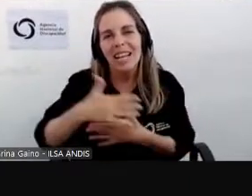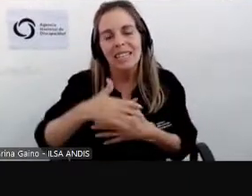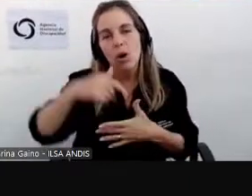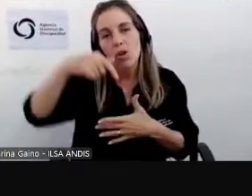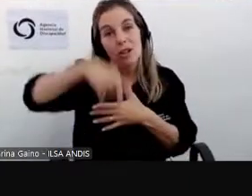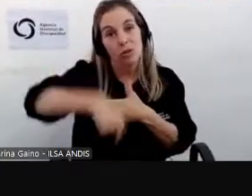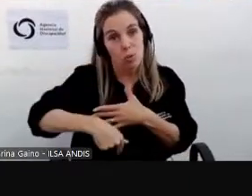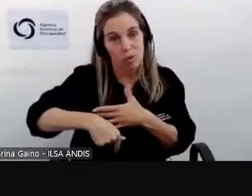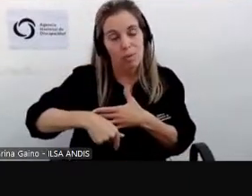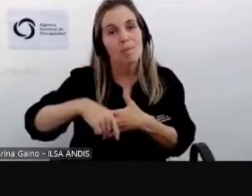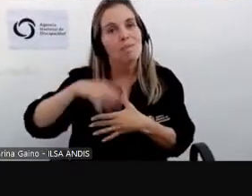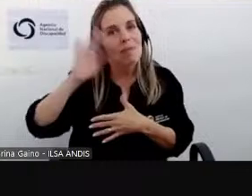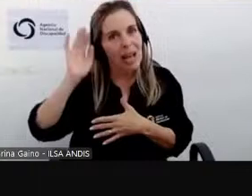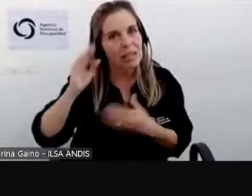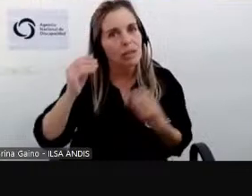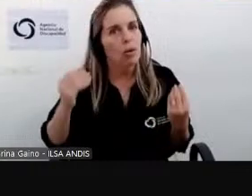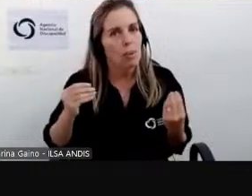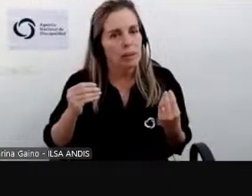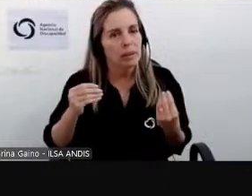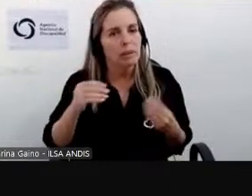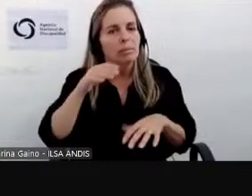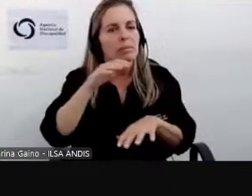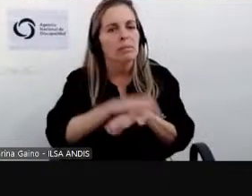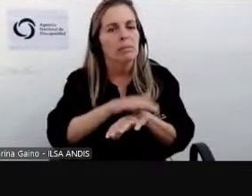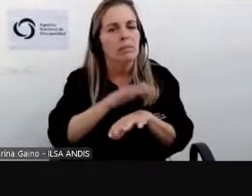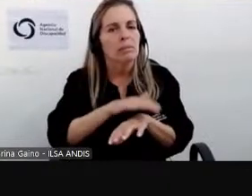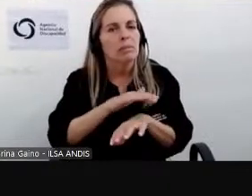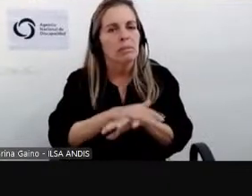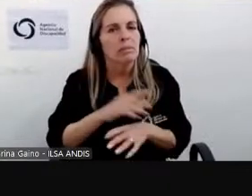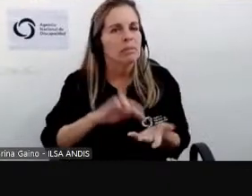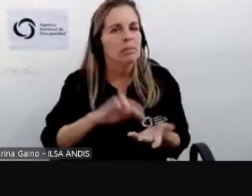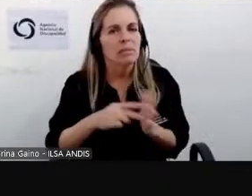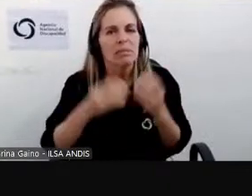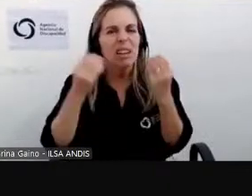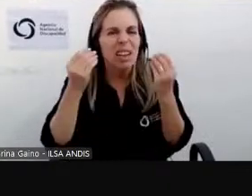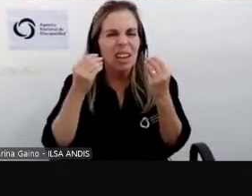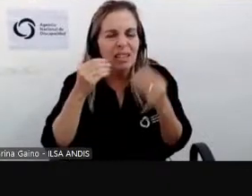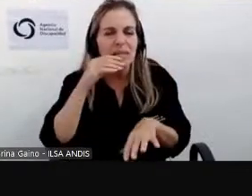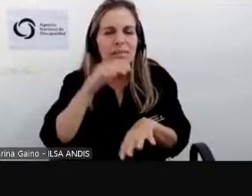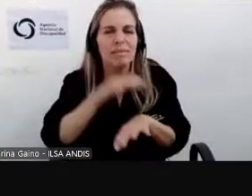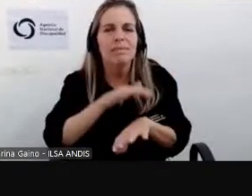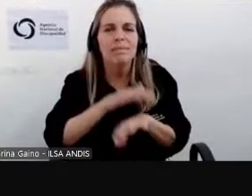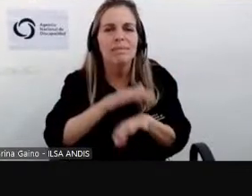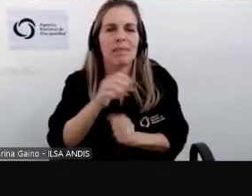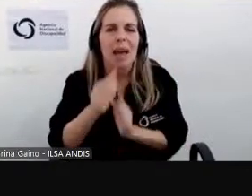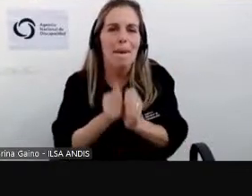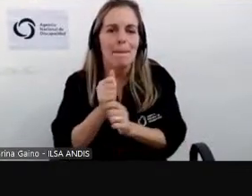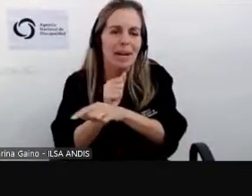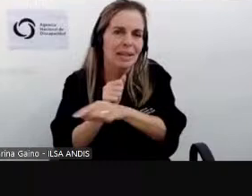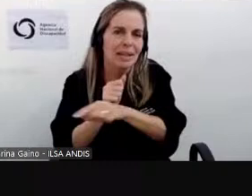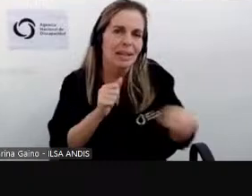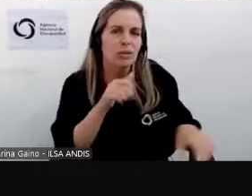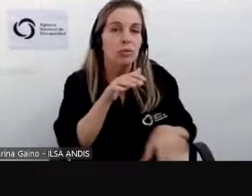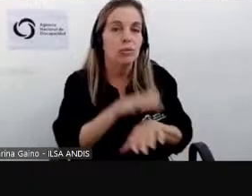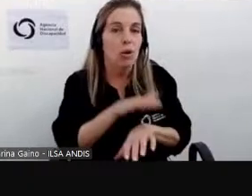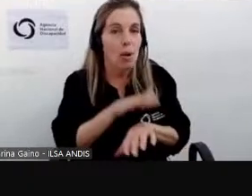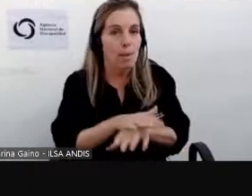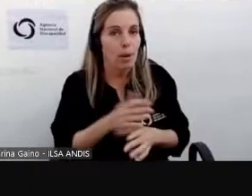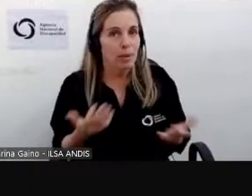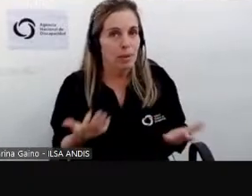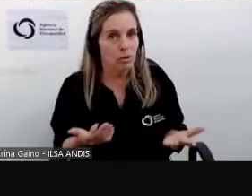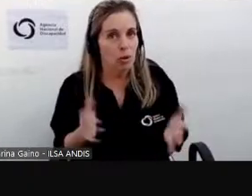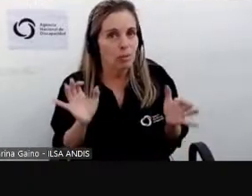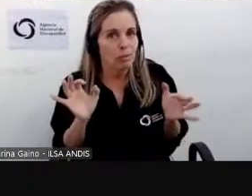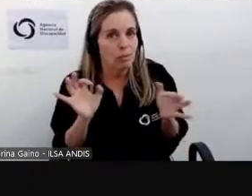can provide it a different view or rethink it from Latin America. Commitment. What do we mean by company's